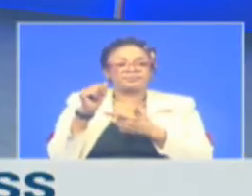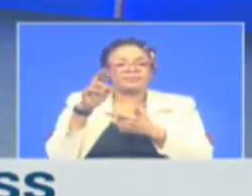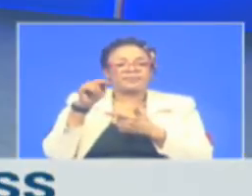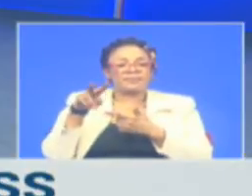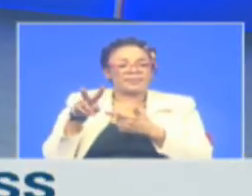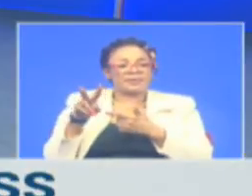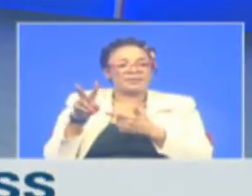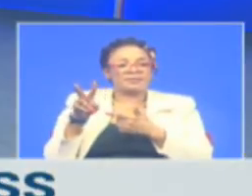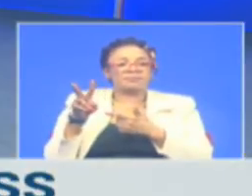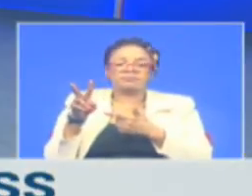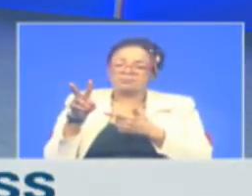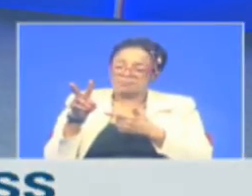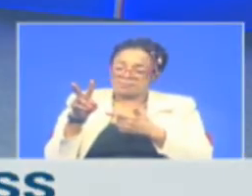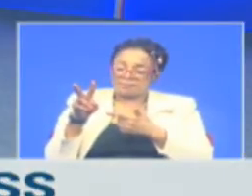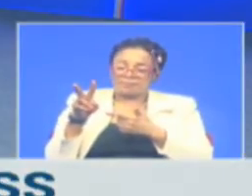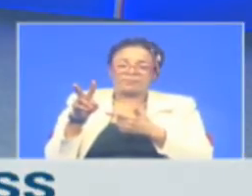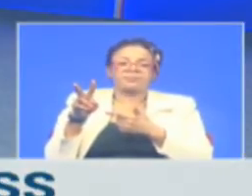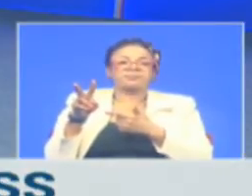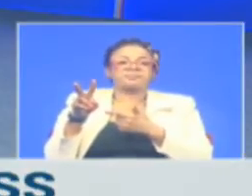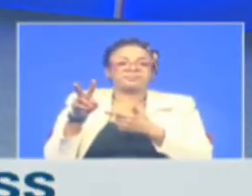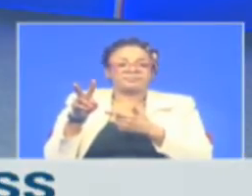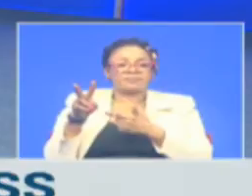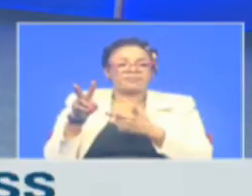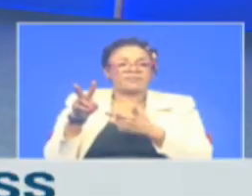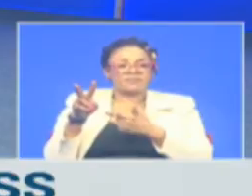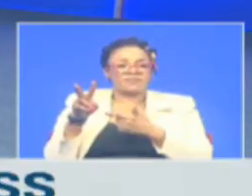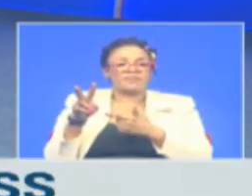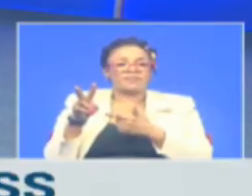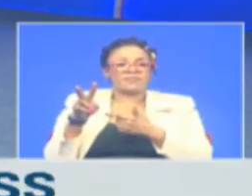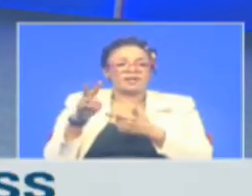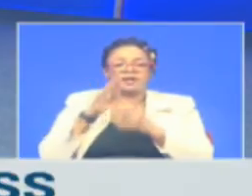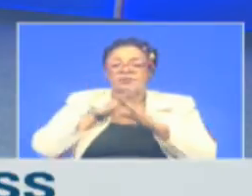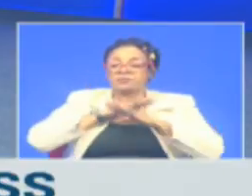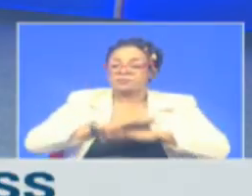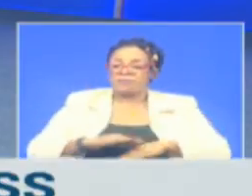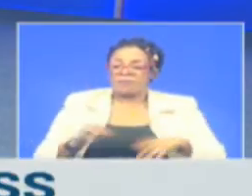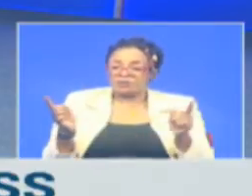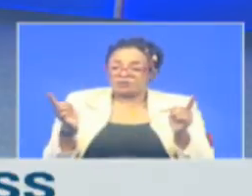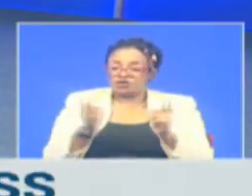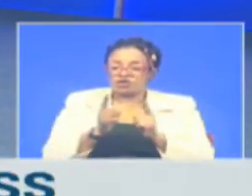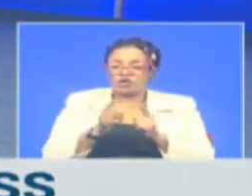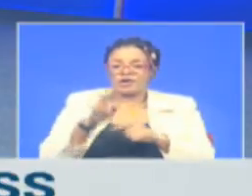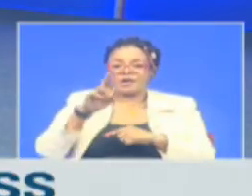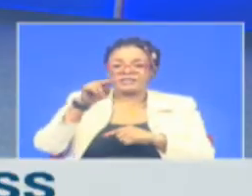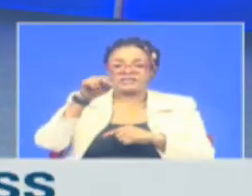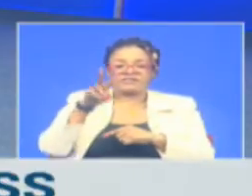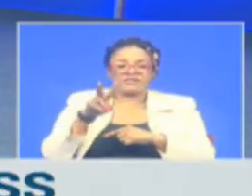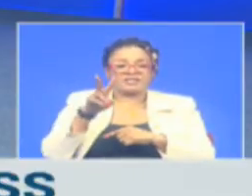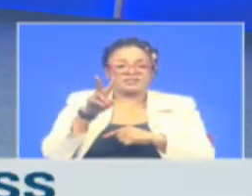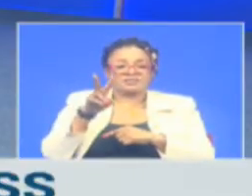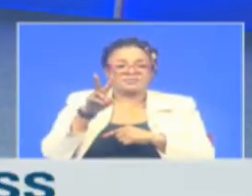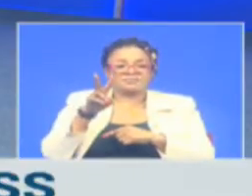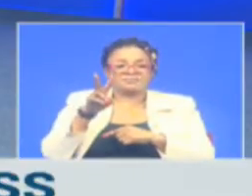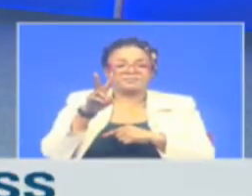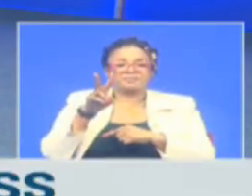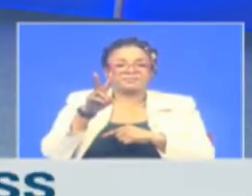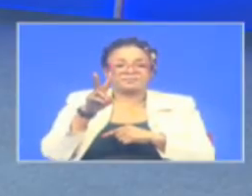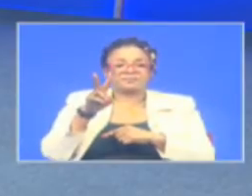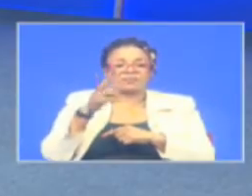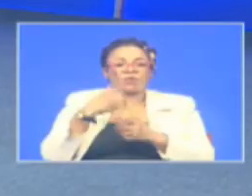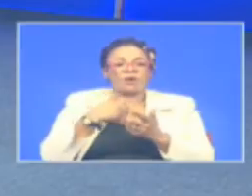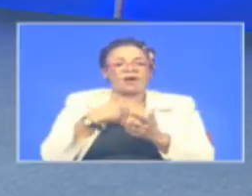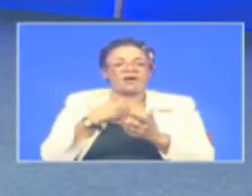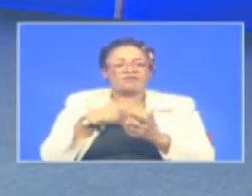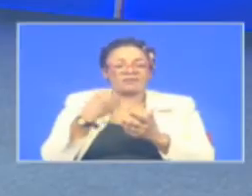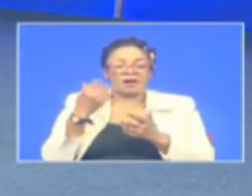Right, that certainly was a blessing. All right, we take our first break on NTV tonight and leave you with the